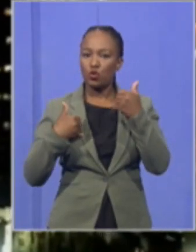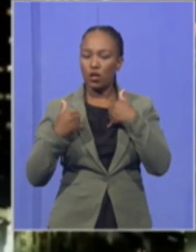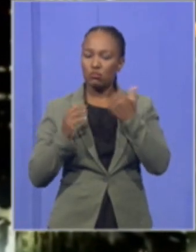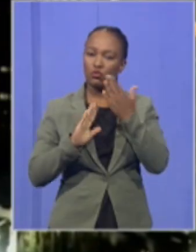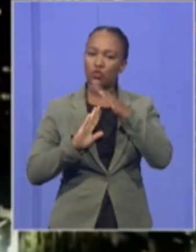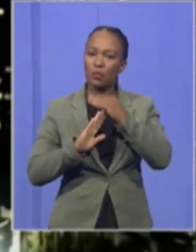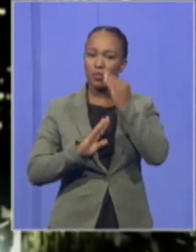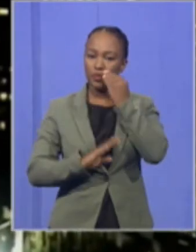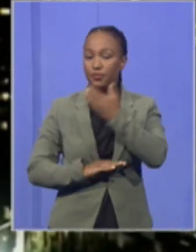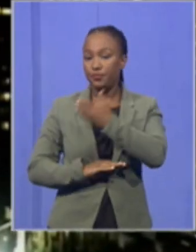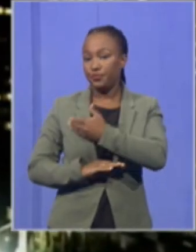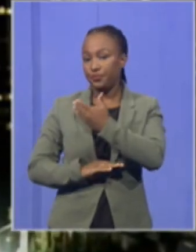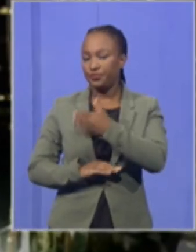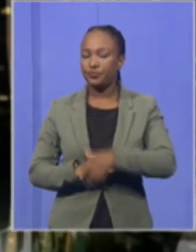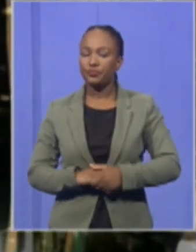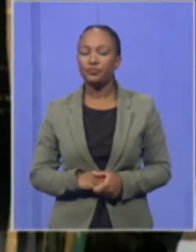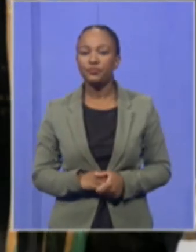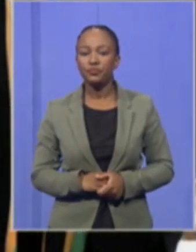ka tshedimosetso.